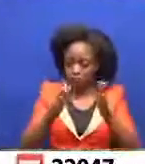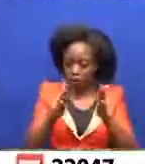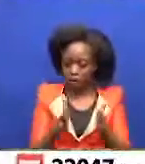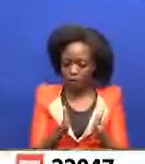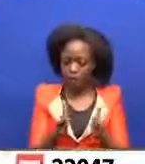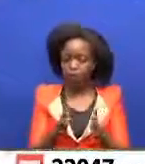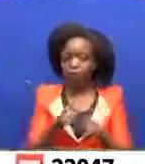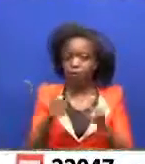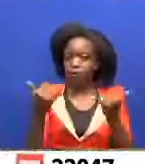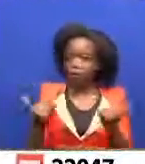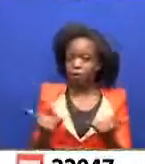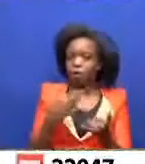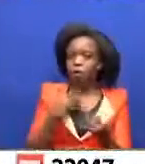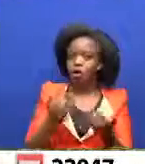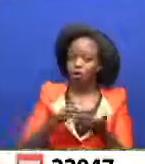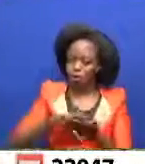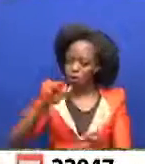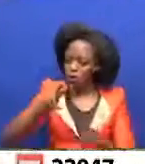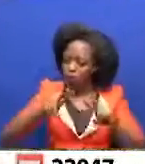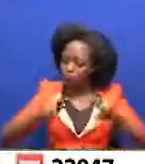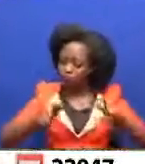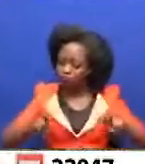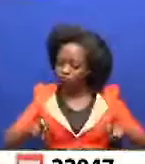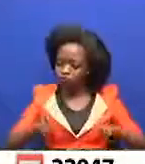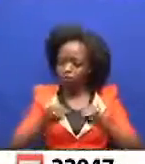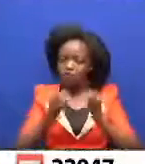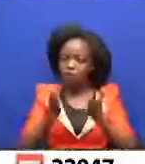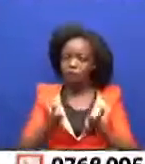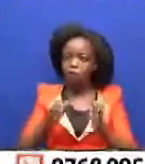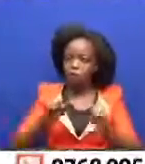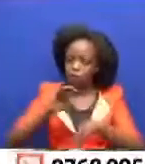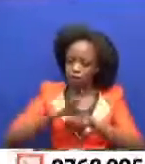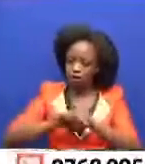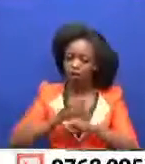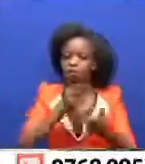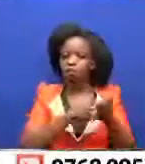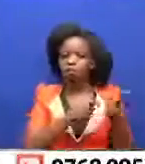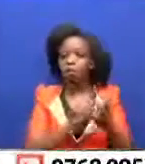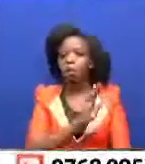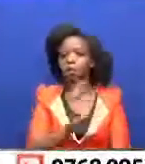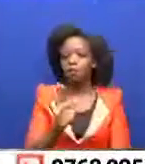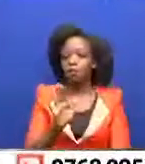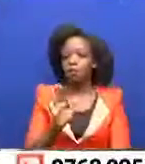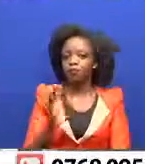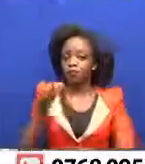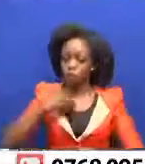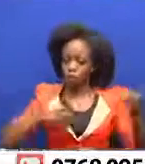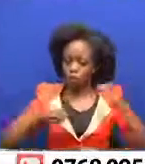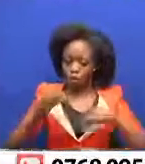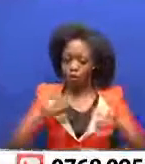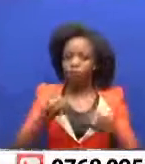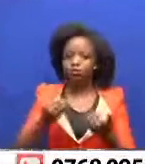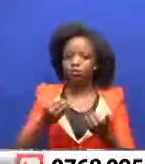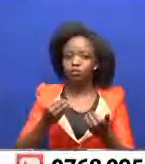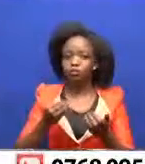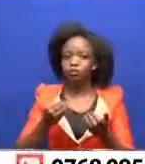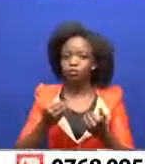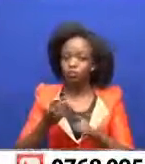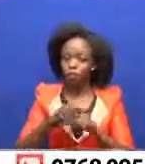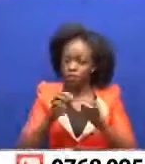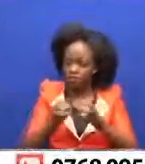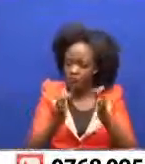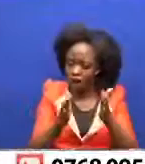but now wants further scrutiny so that farmers can get back their dues. Corruption ikatanda mpaka